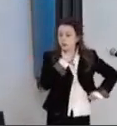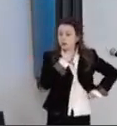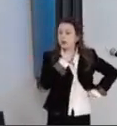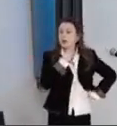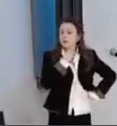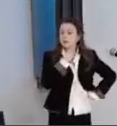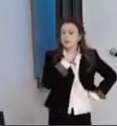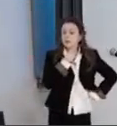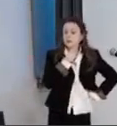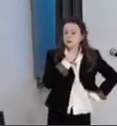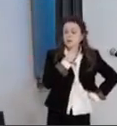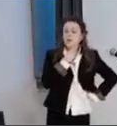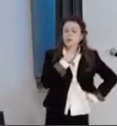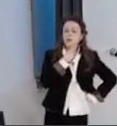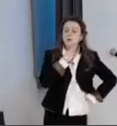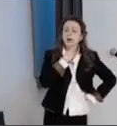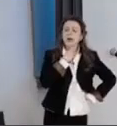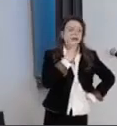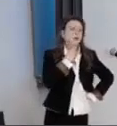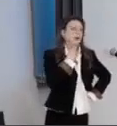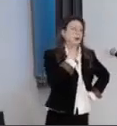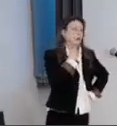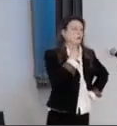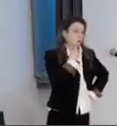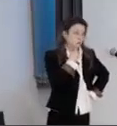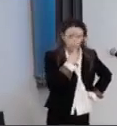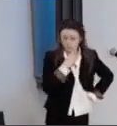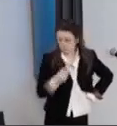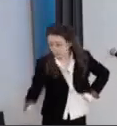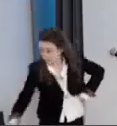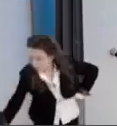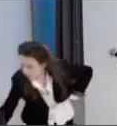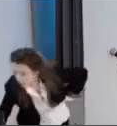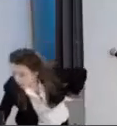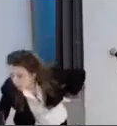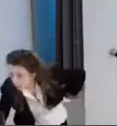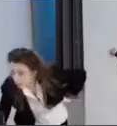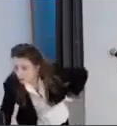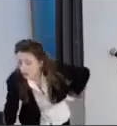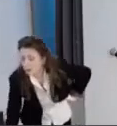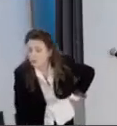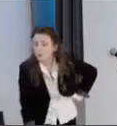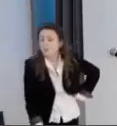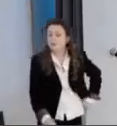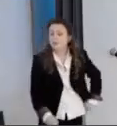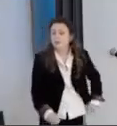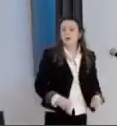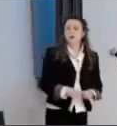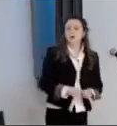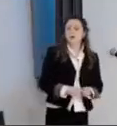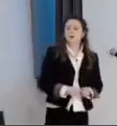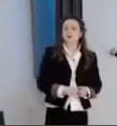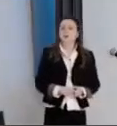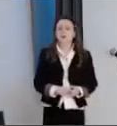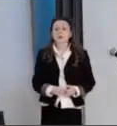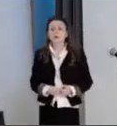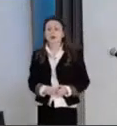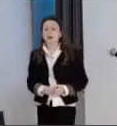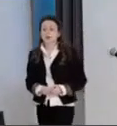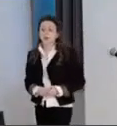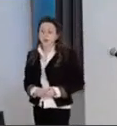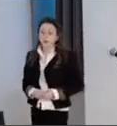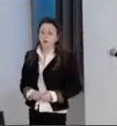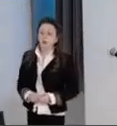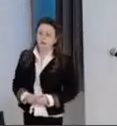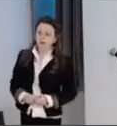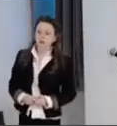organic materials, expensive Tahitian pearls, and lacquered pheasant claws. In the distance, the long strands of pearls